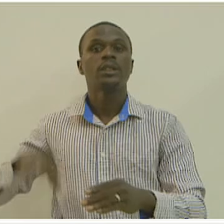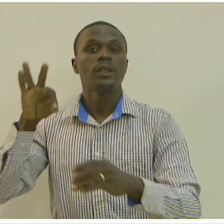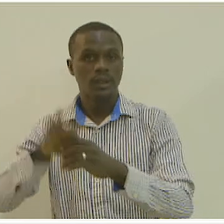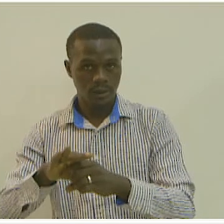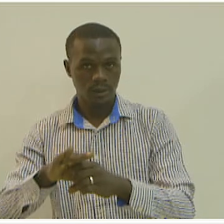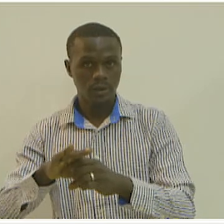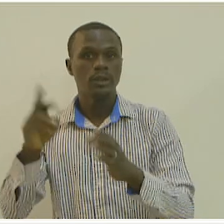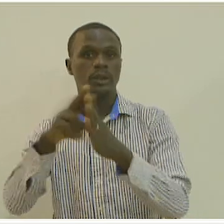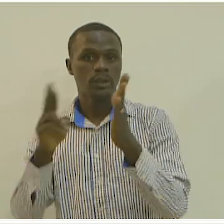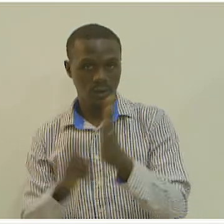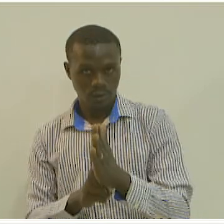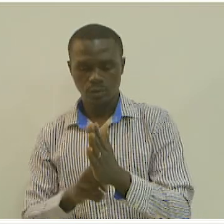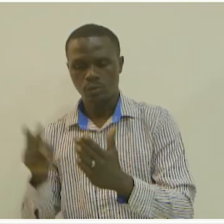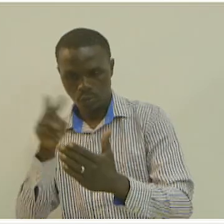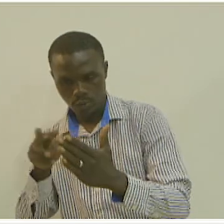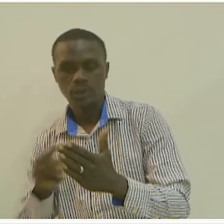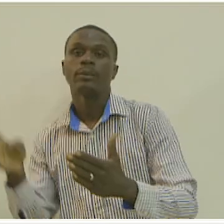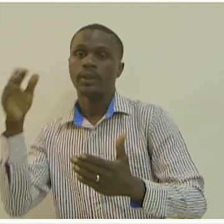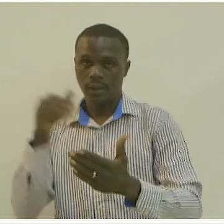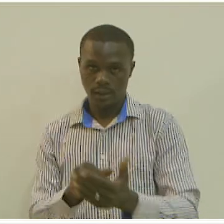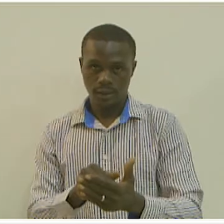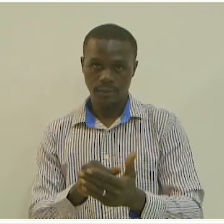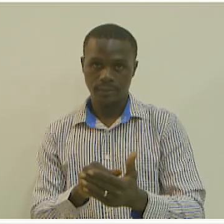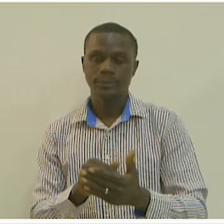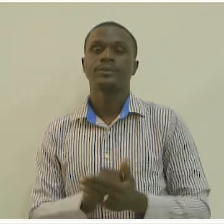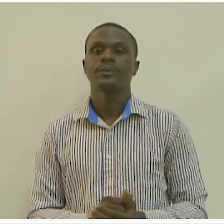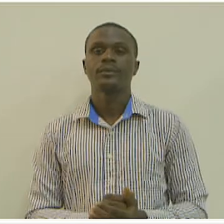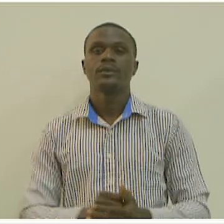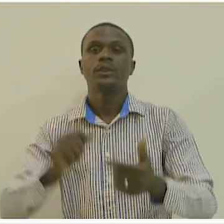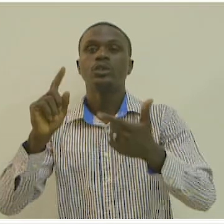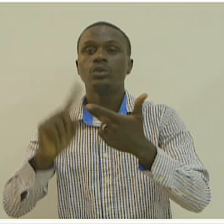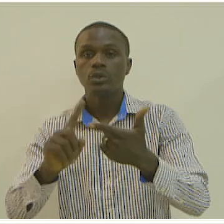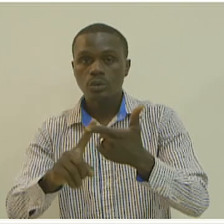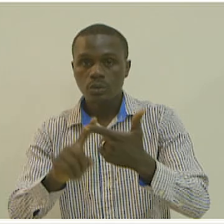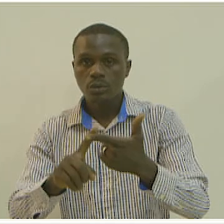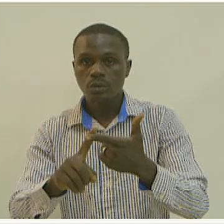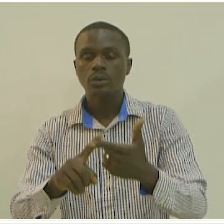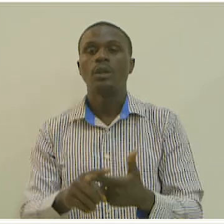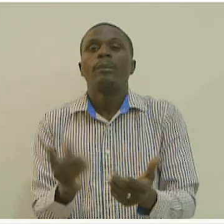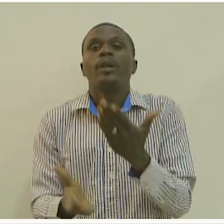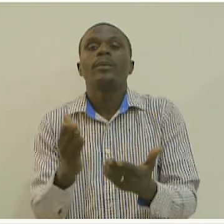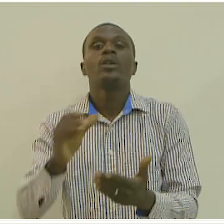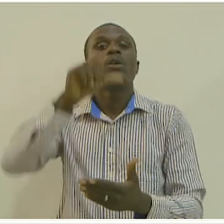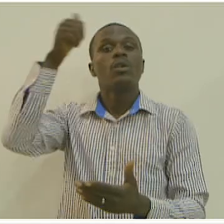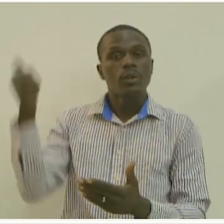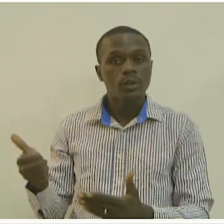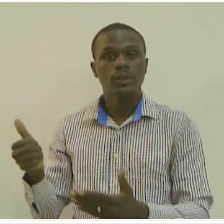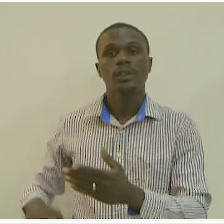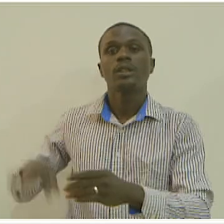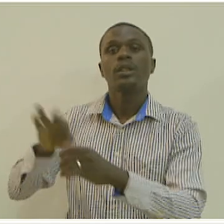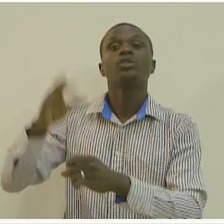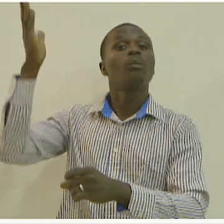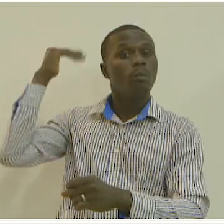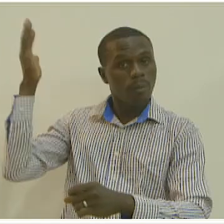result. Then we get for examine previous election results as well. We get for look at the